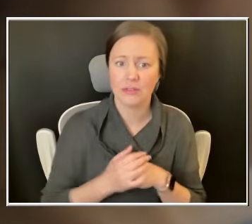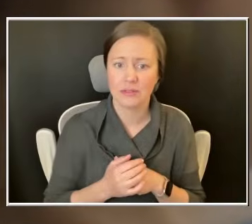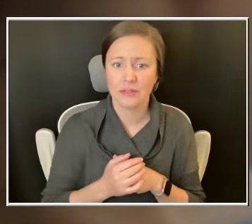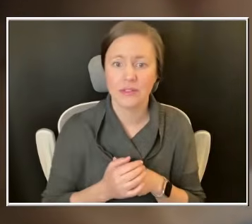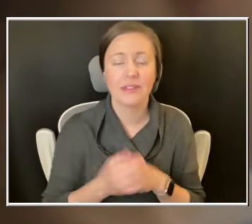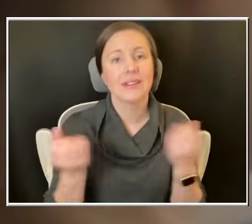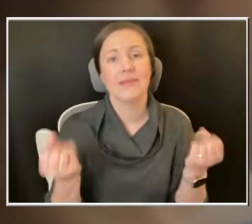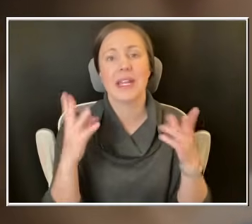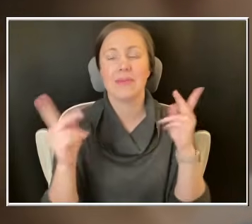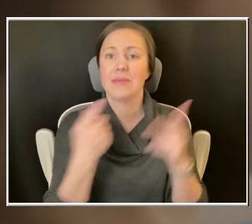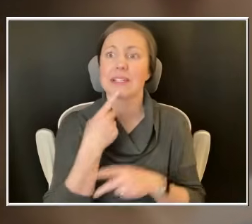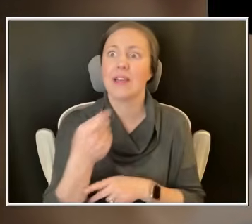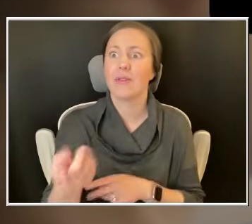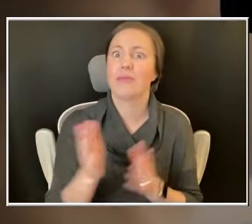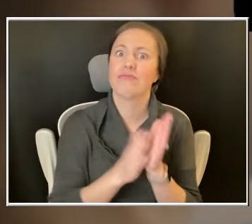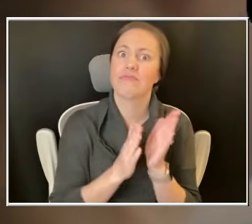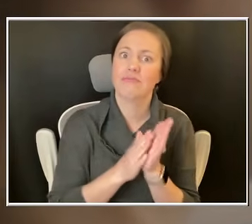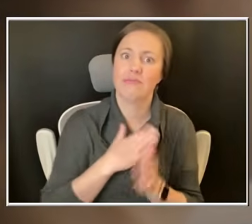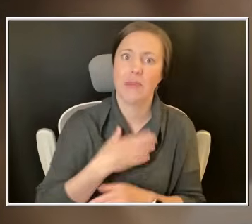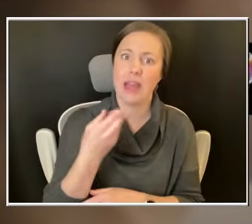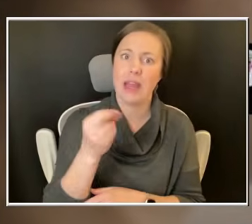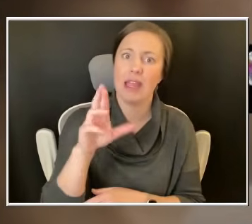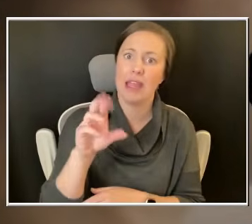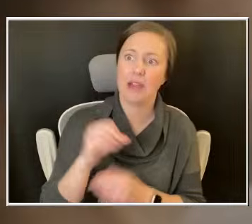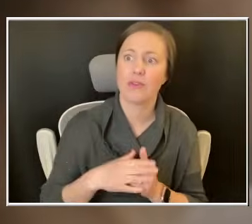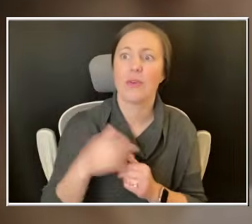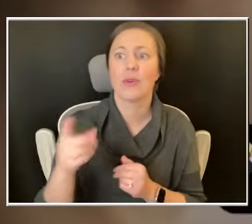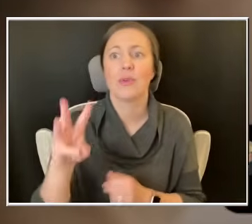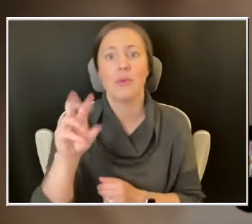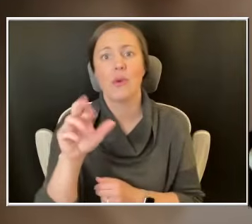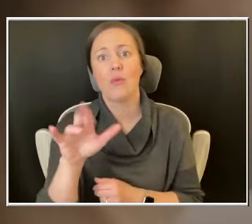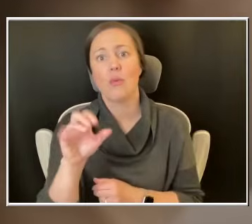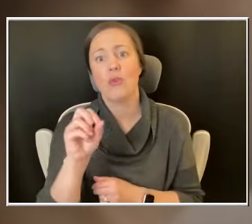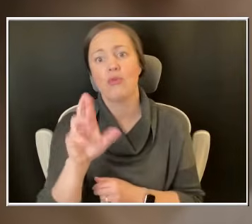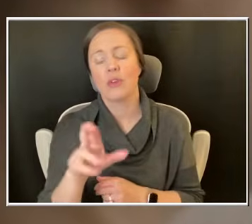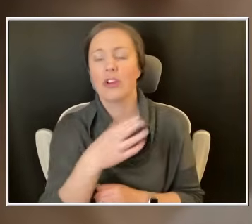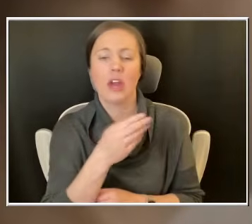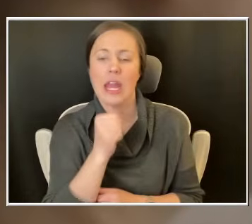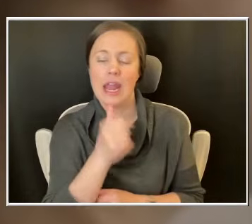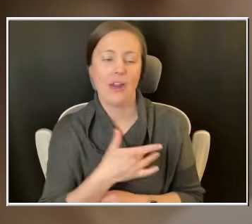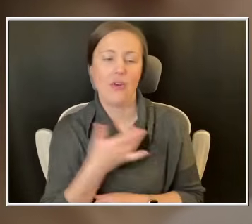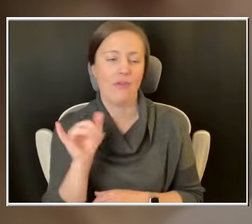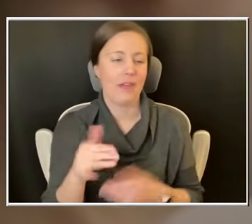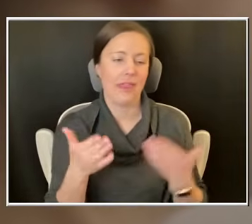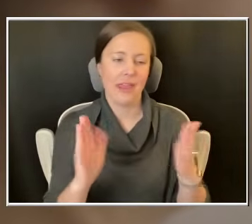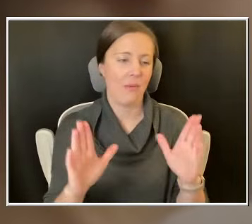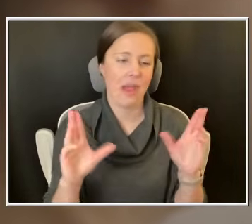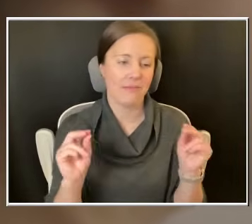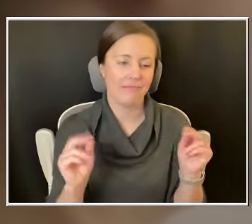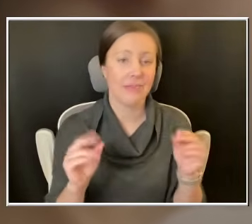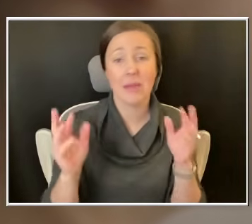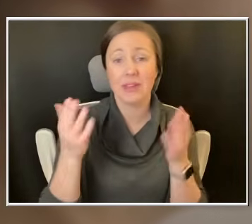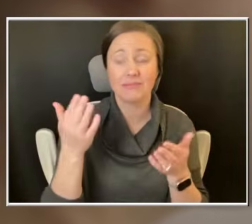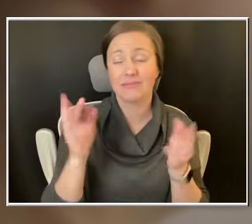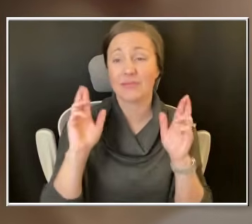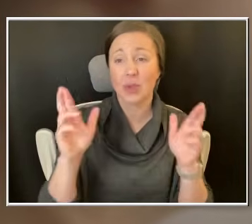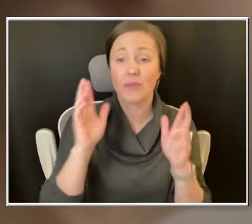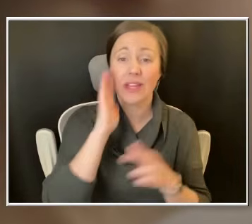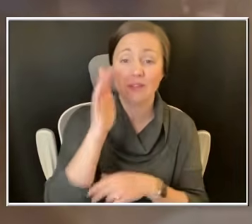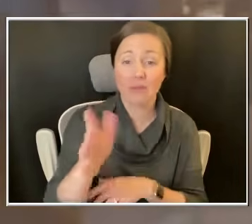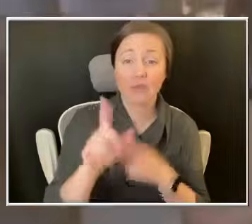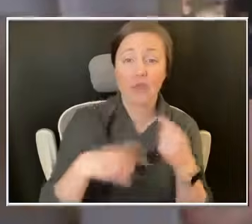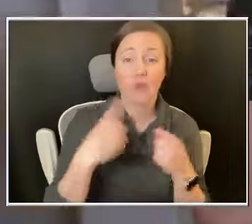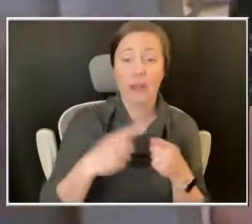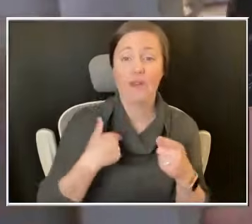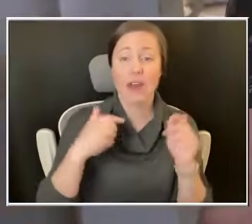hero, you're a warrior, and I don't feel that way at all. Hopefully in the future when I gain mobility and be